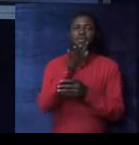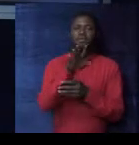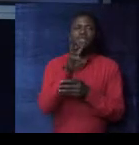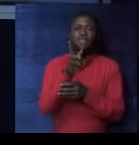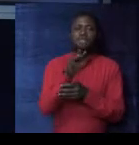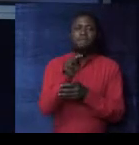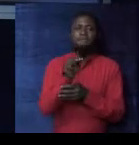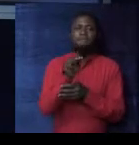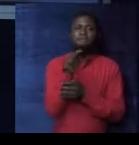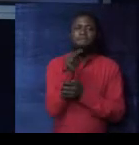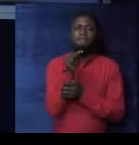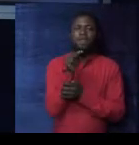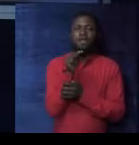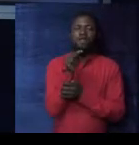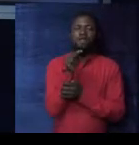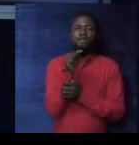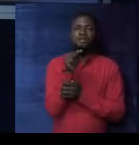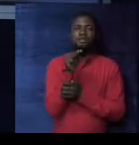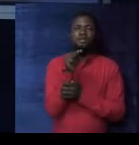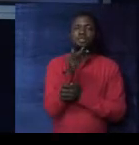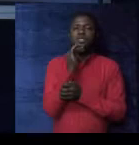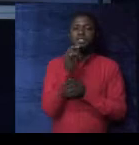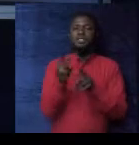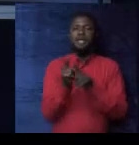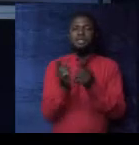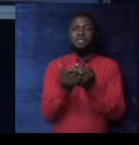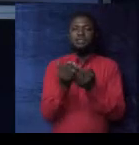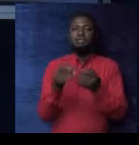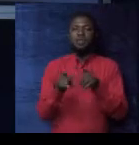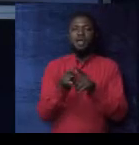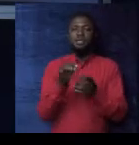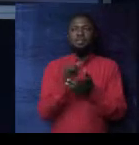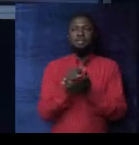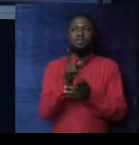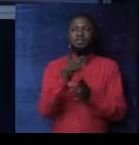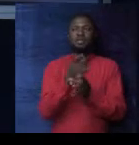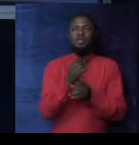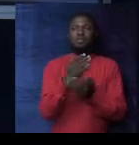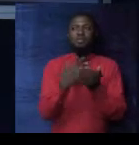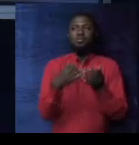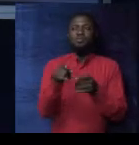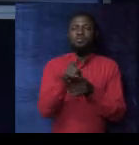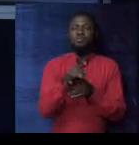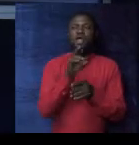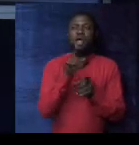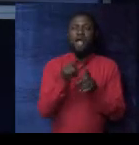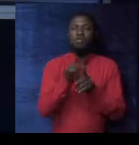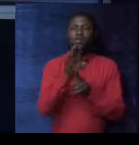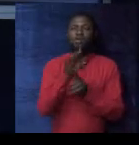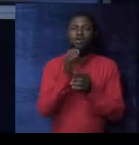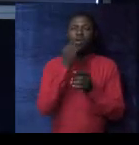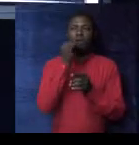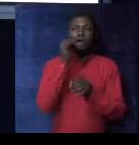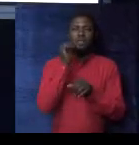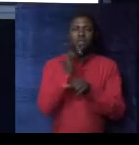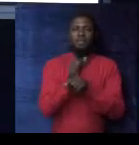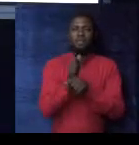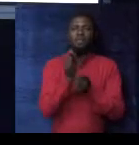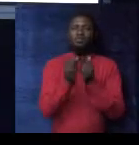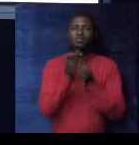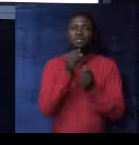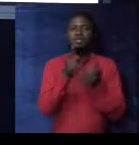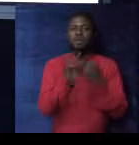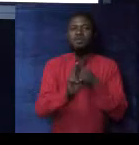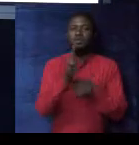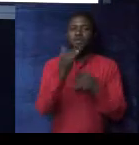get 56 million. It's as simple as that. You get some of this as your assignment,